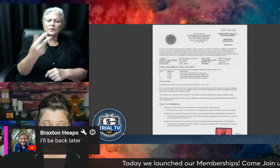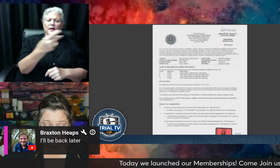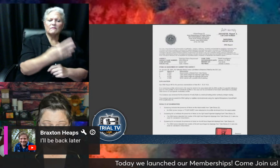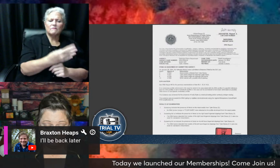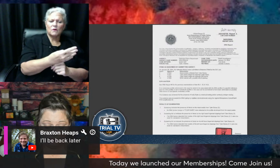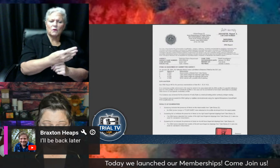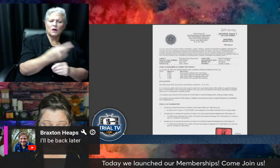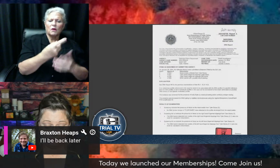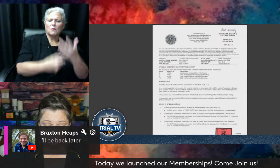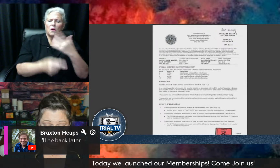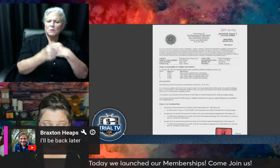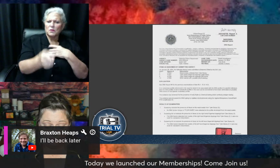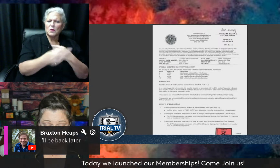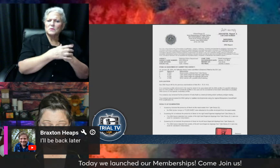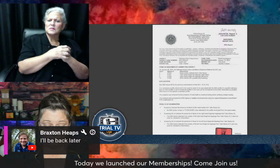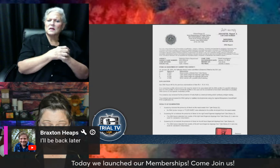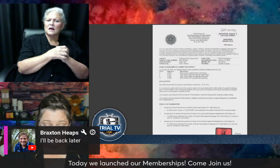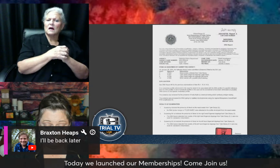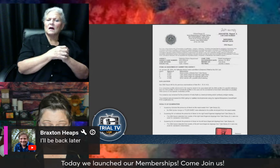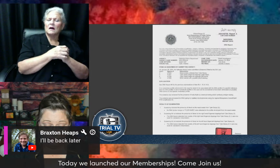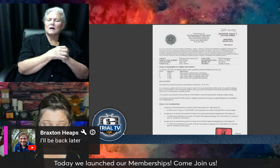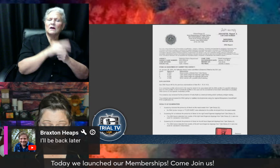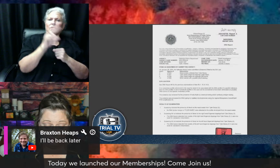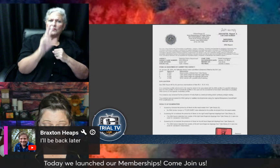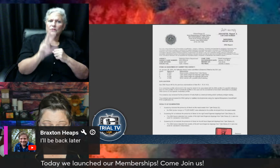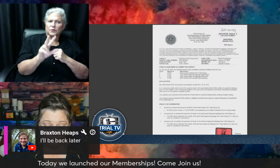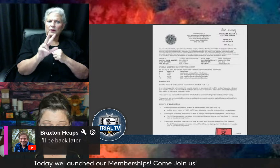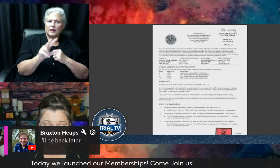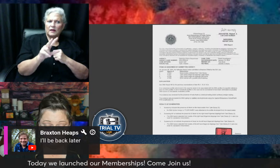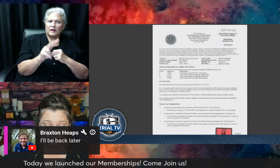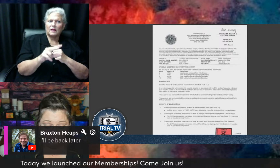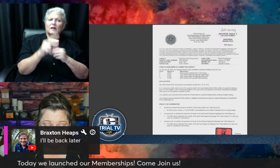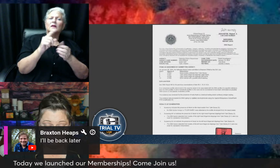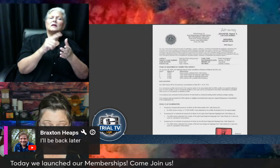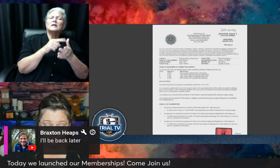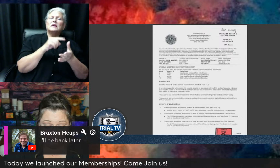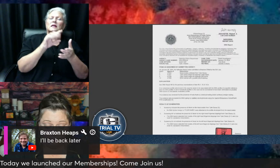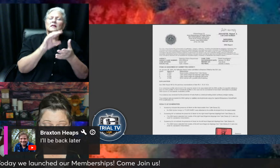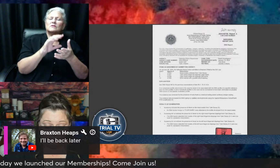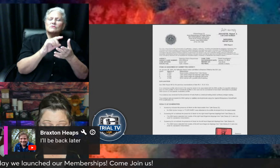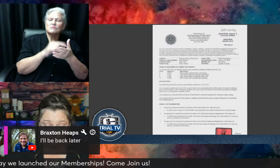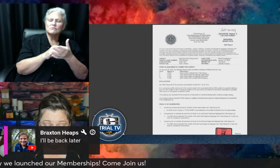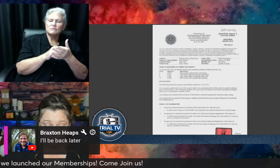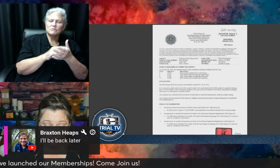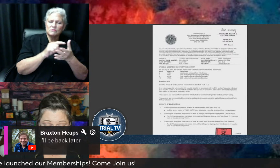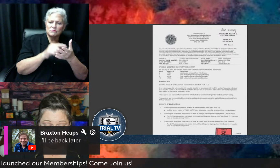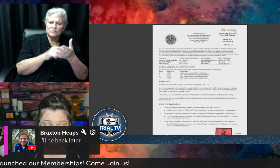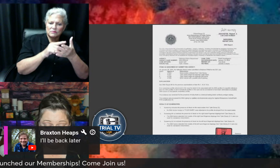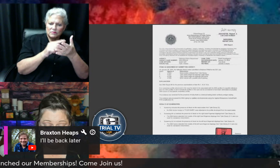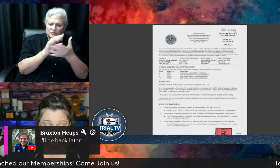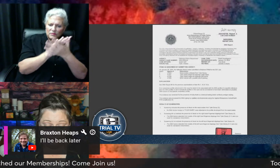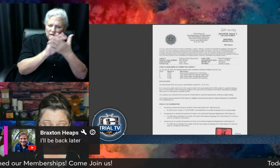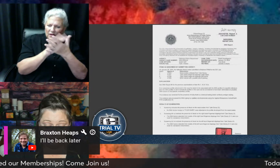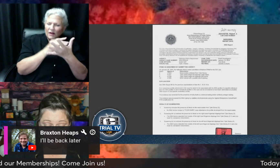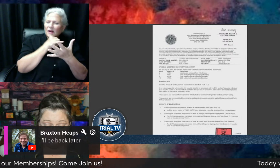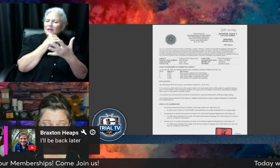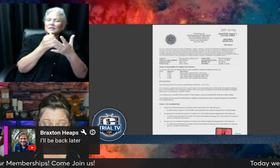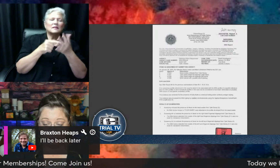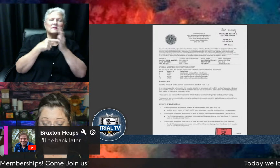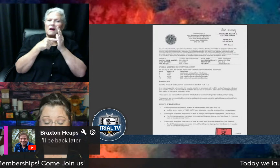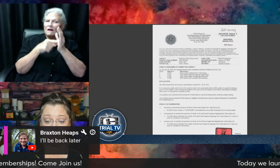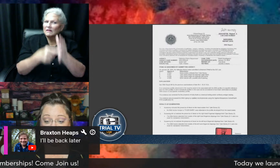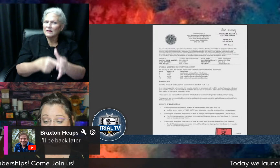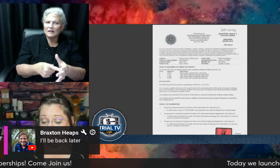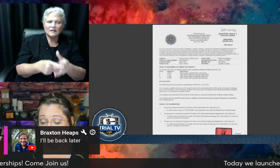What were those? 3, the screening did not indicate the presence of blood on the right hand fingernail clippings from Tyler